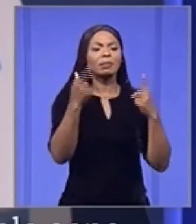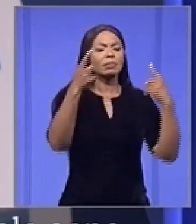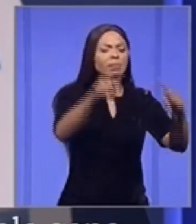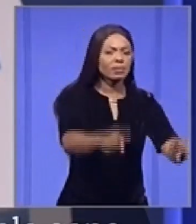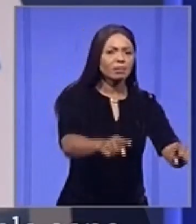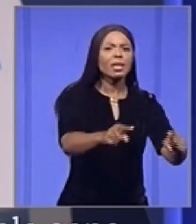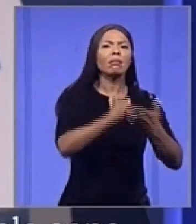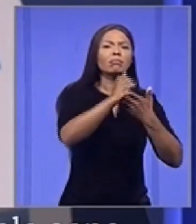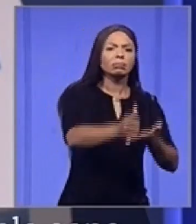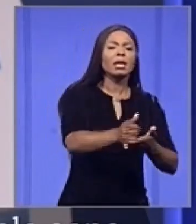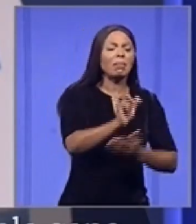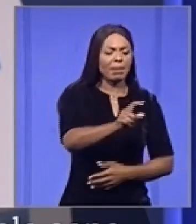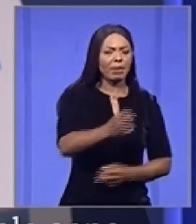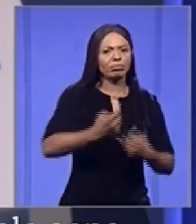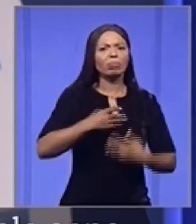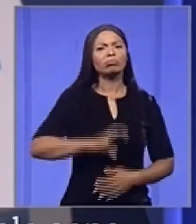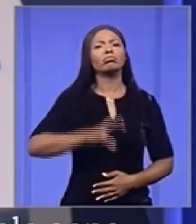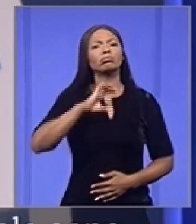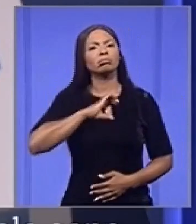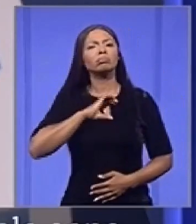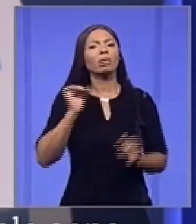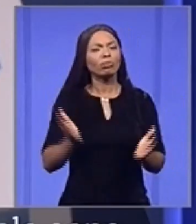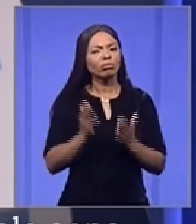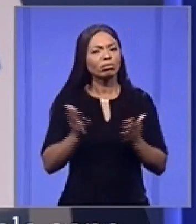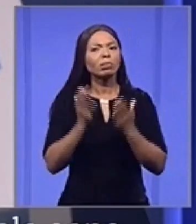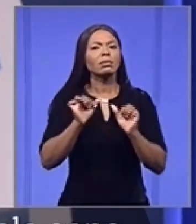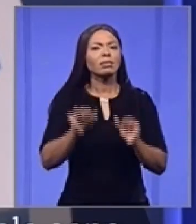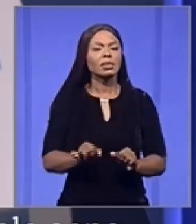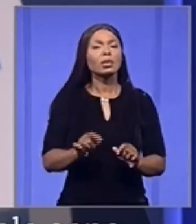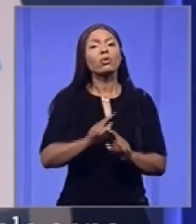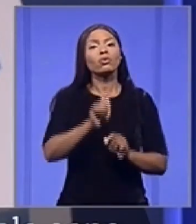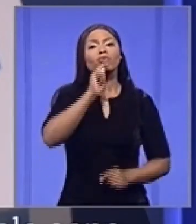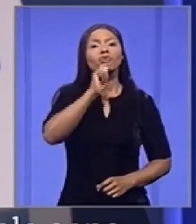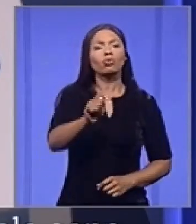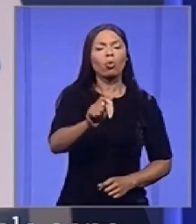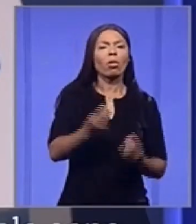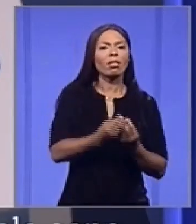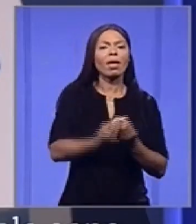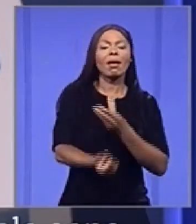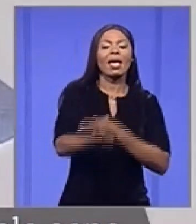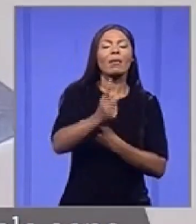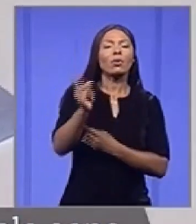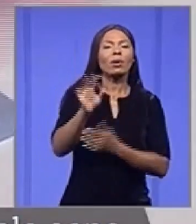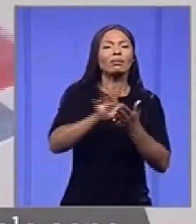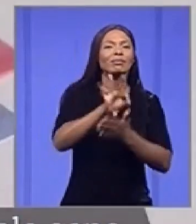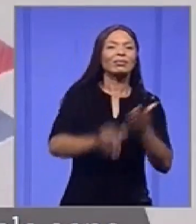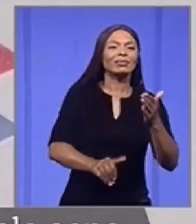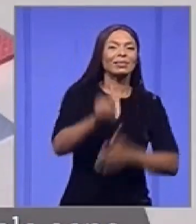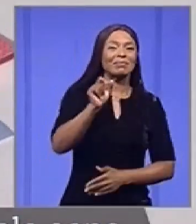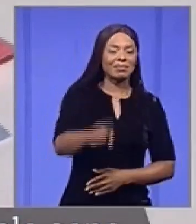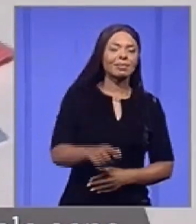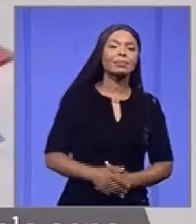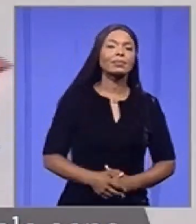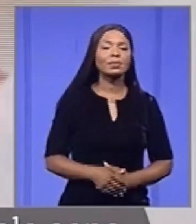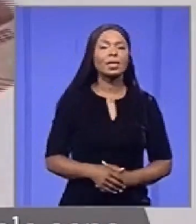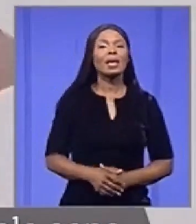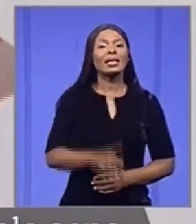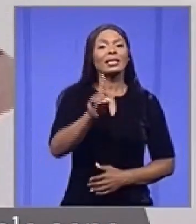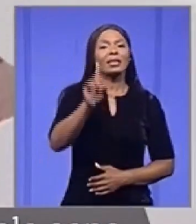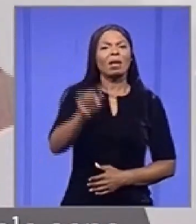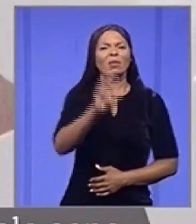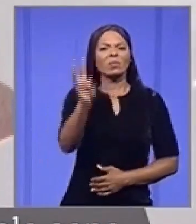an encouraging factor. But of course, ultimately the true test of polling is what happens on election day. Lekoko le kgadile maemo a